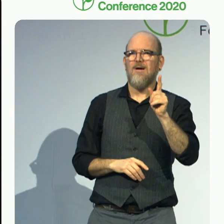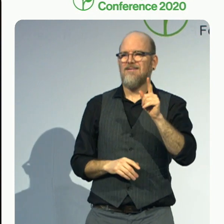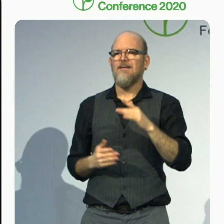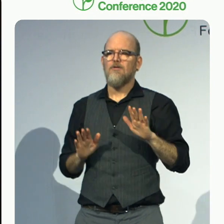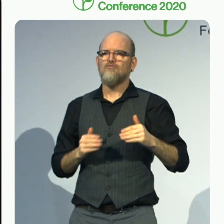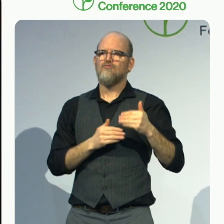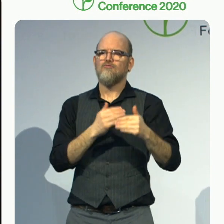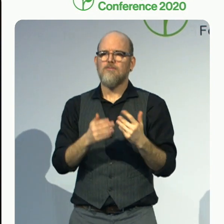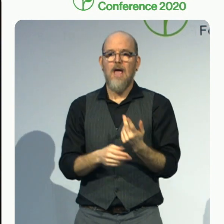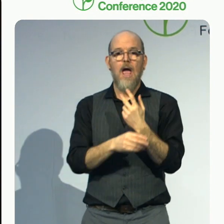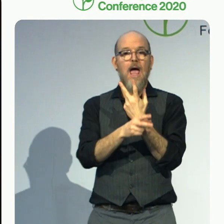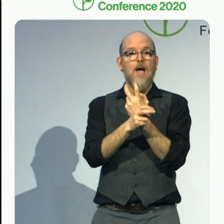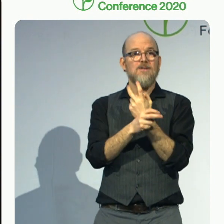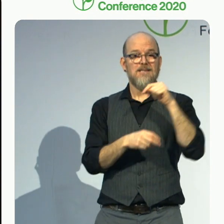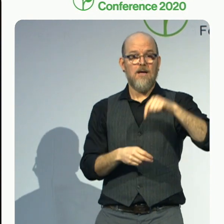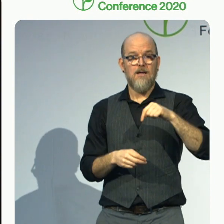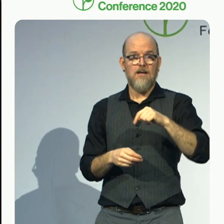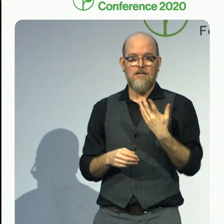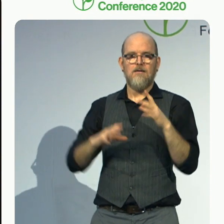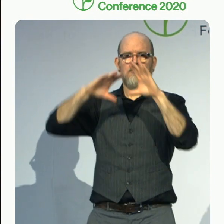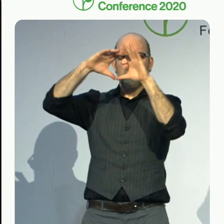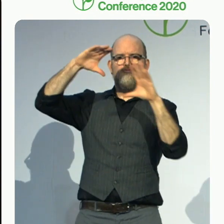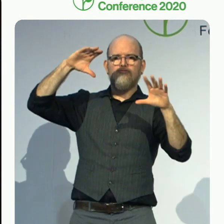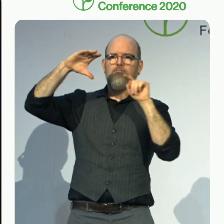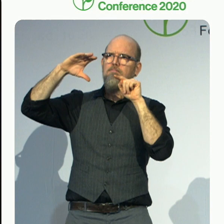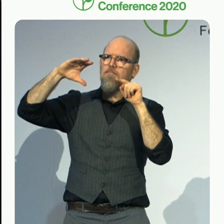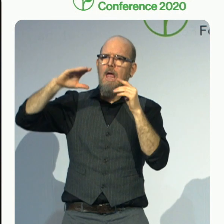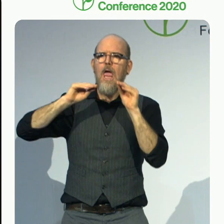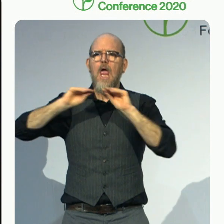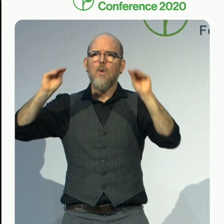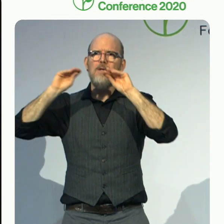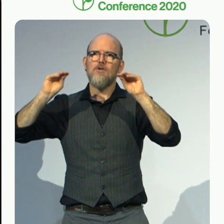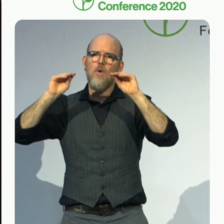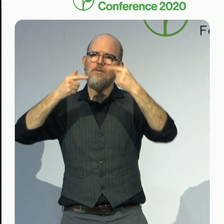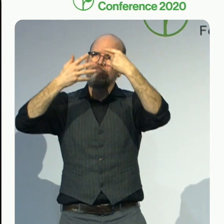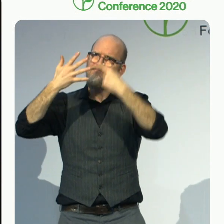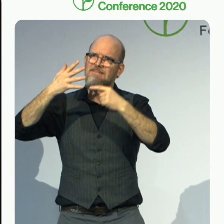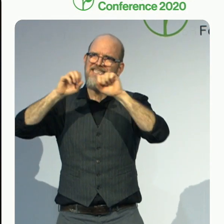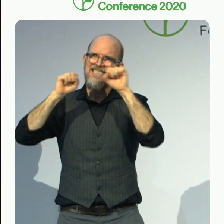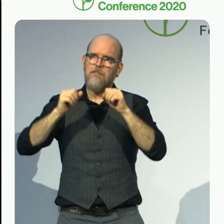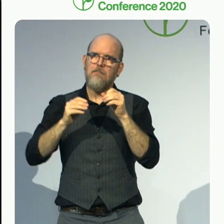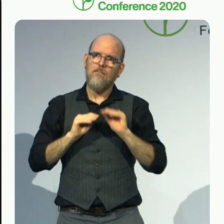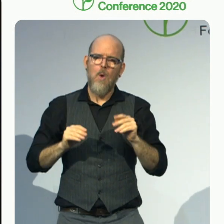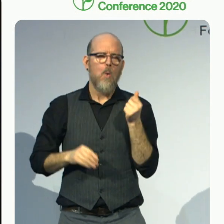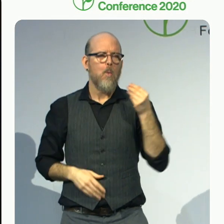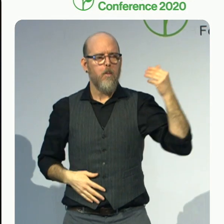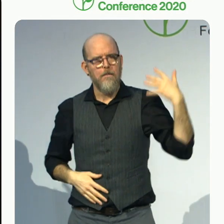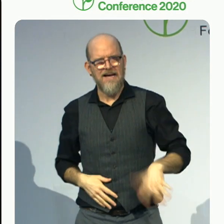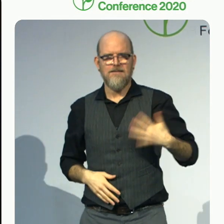expensive educational systems in the world, and it would be a very bad sign if we don't create a really